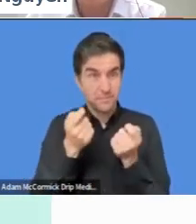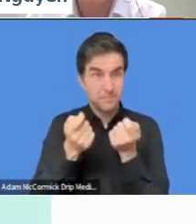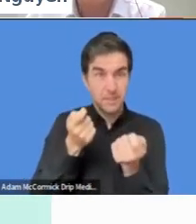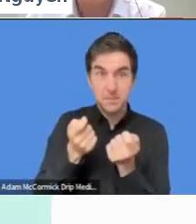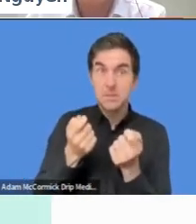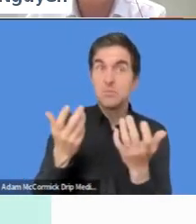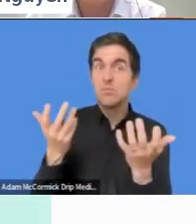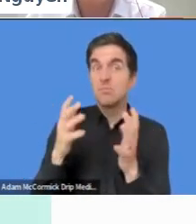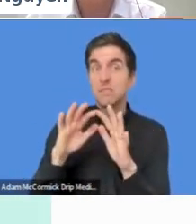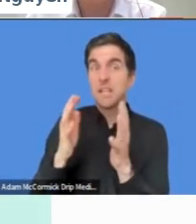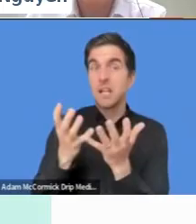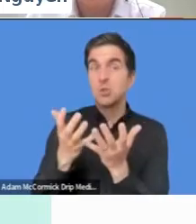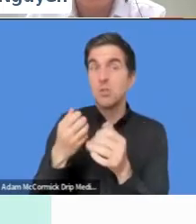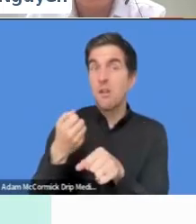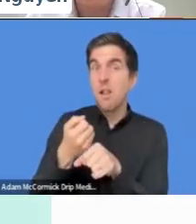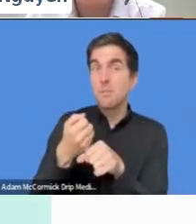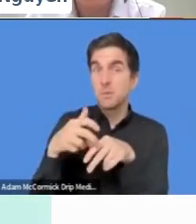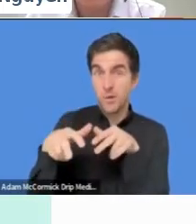Development and Social